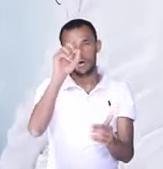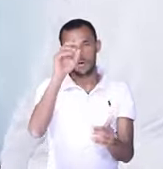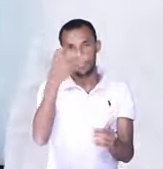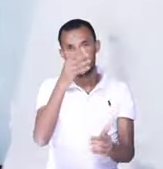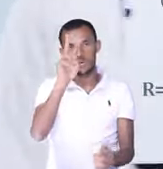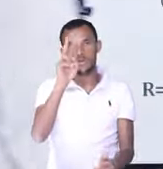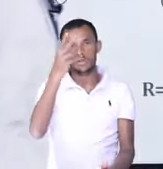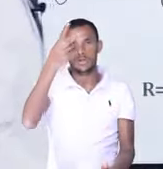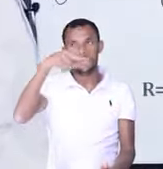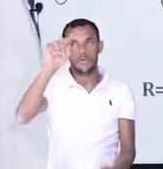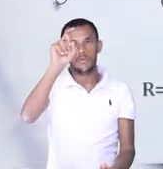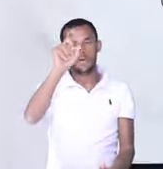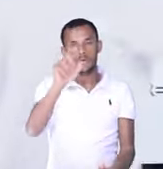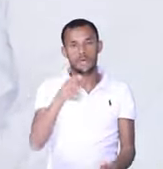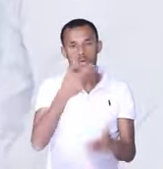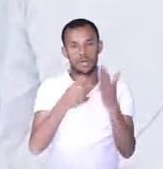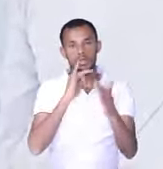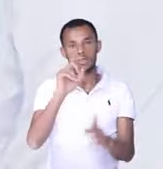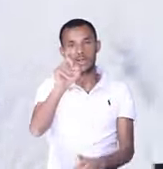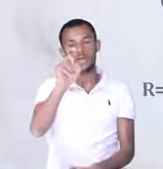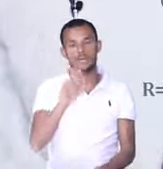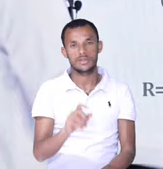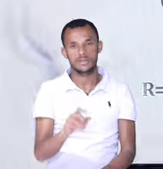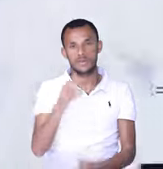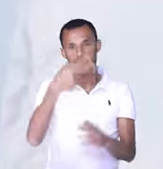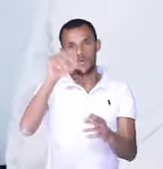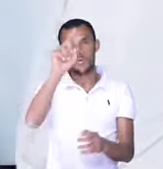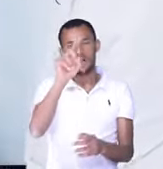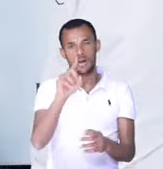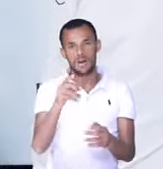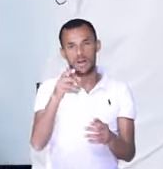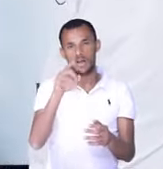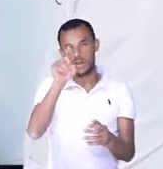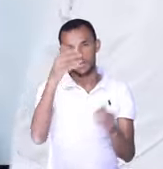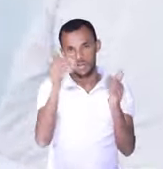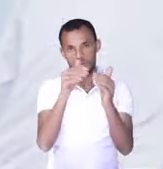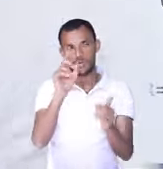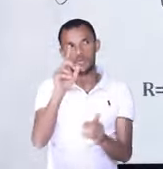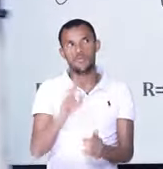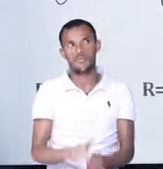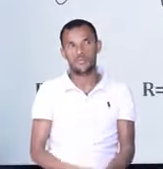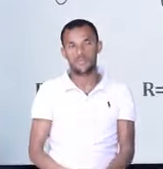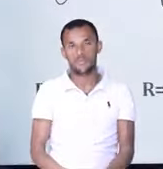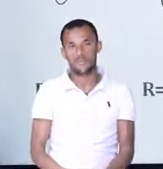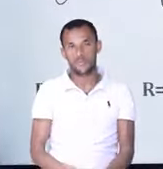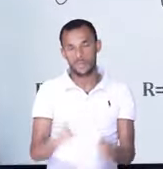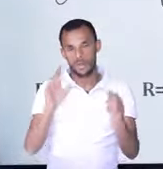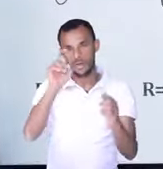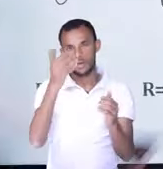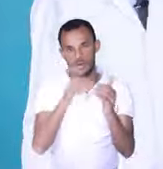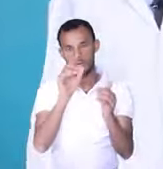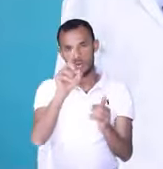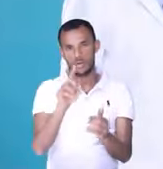of X. What is X? Already this is, the power is 1. What is X? X is equals to 1. X is equals to